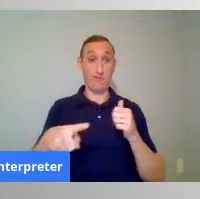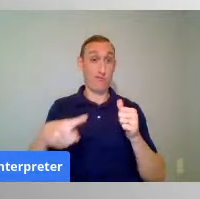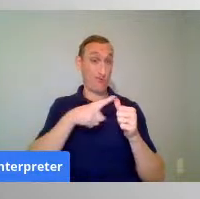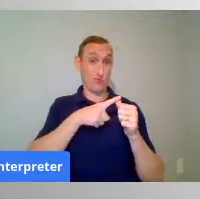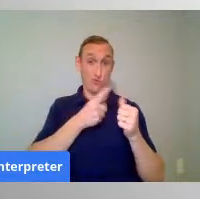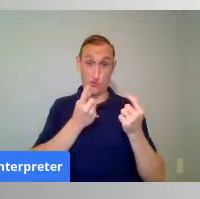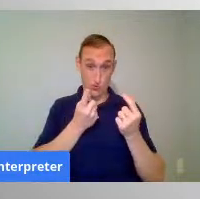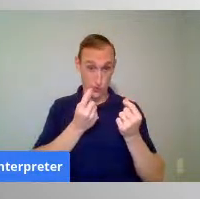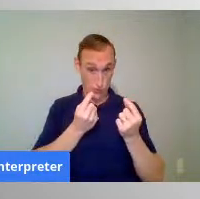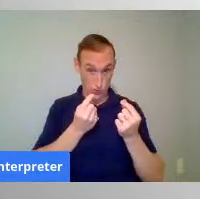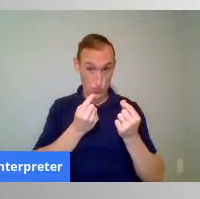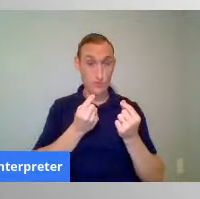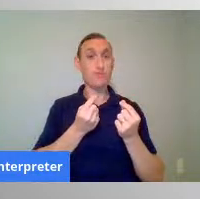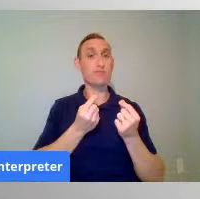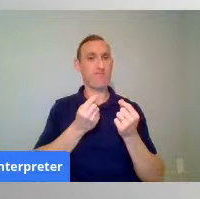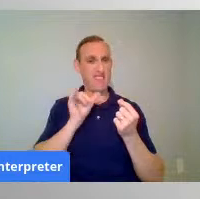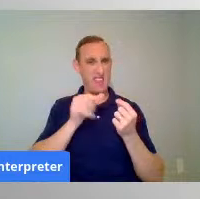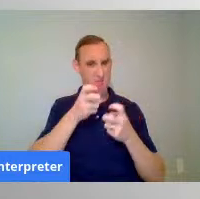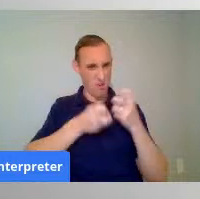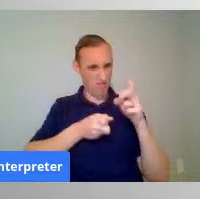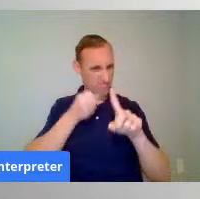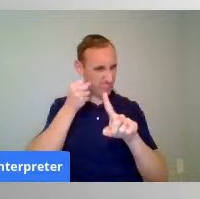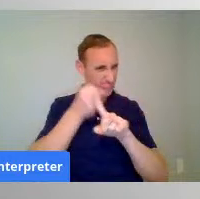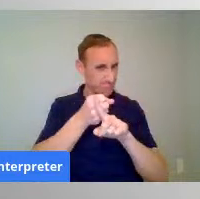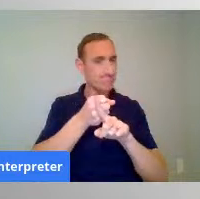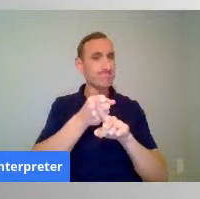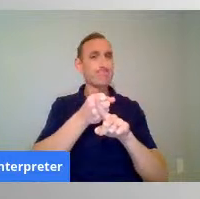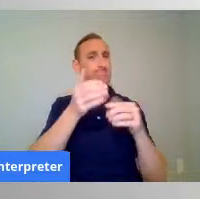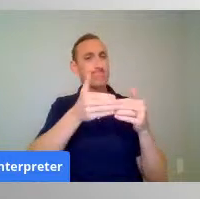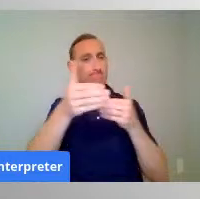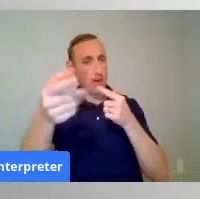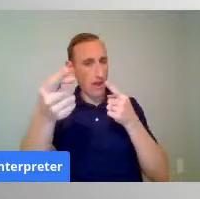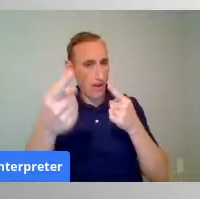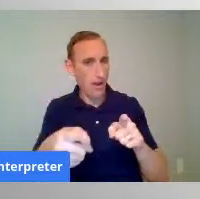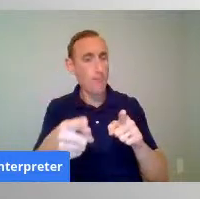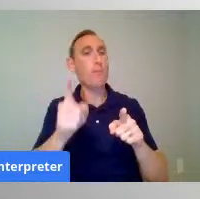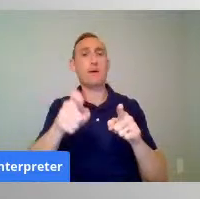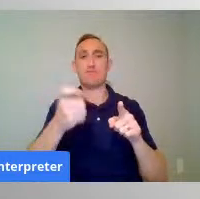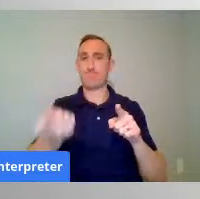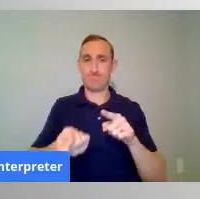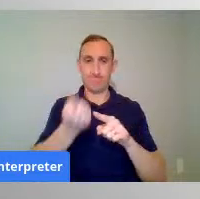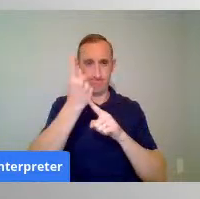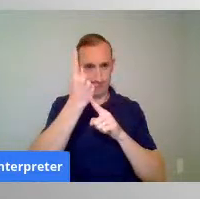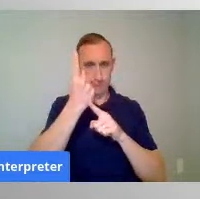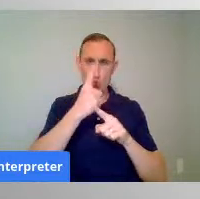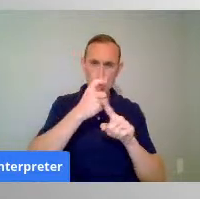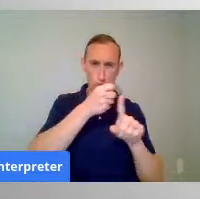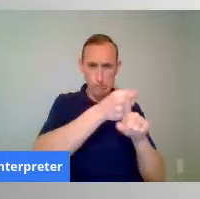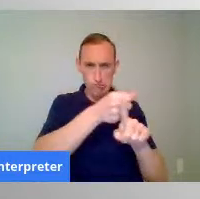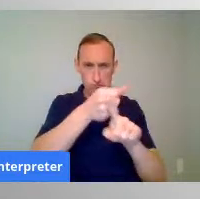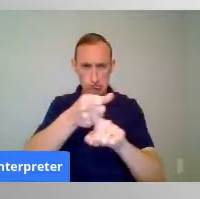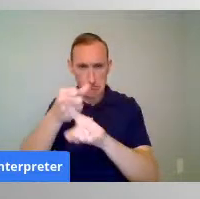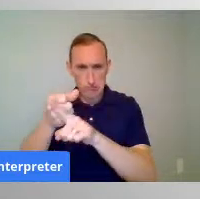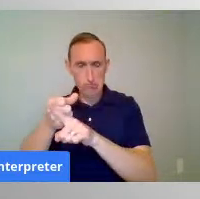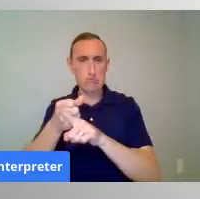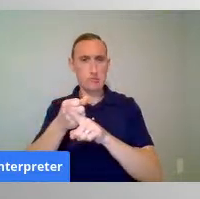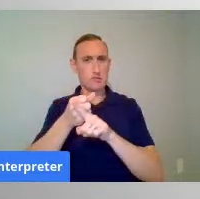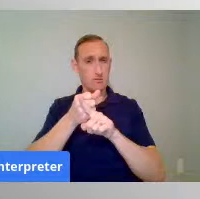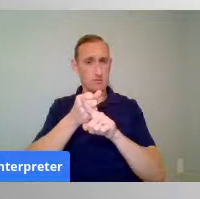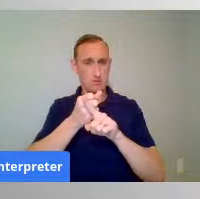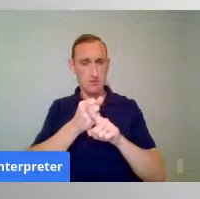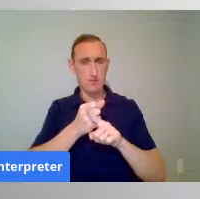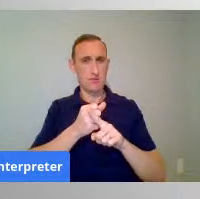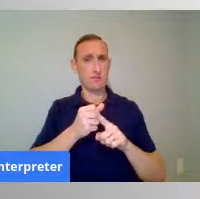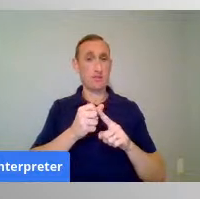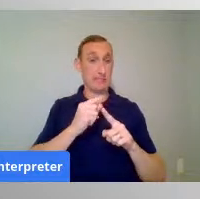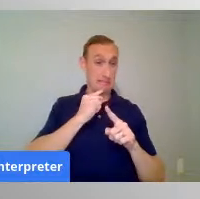to understand the impact of it. So who's impacted by this problem and what's the magnitude of it? So how might we address it? And then